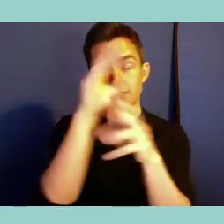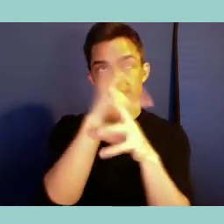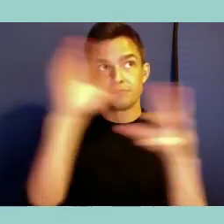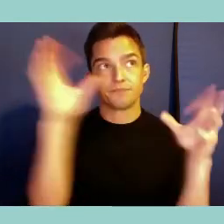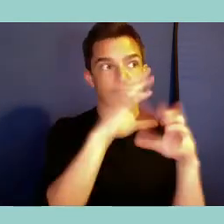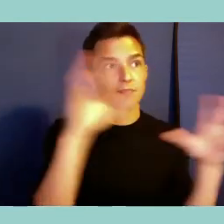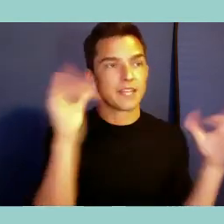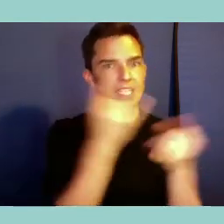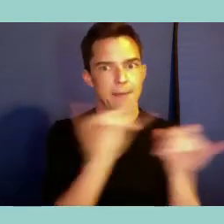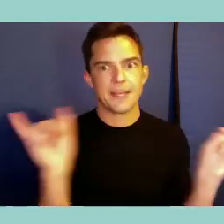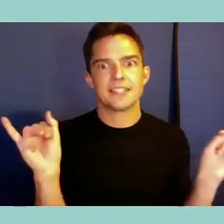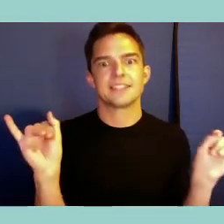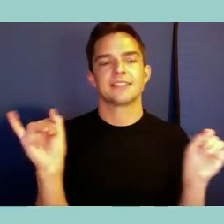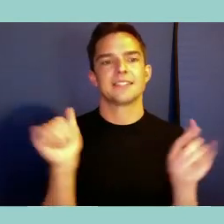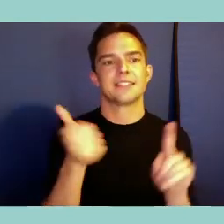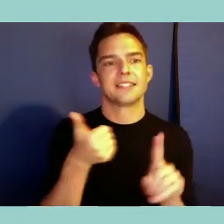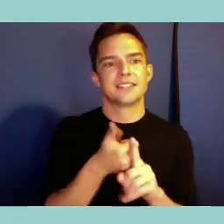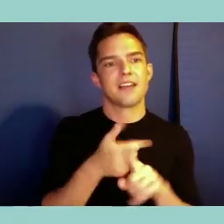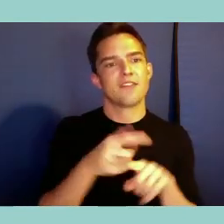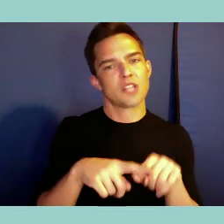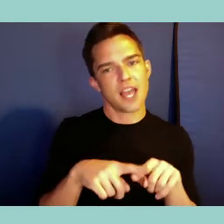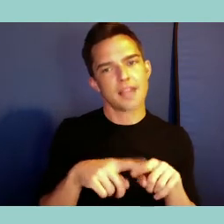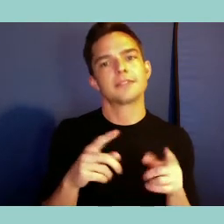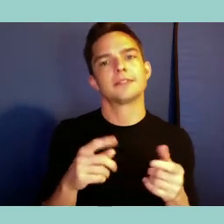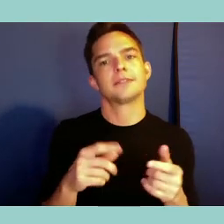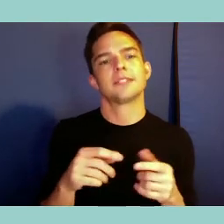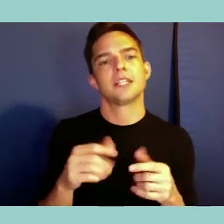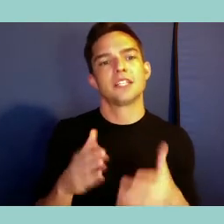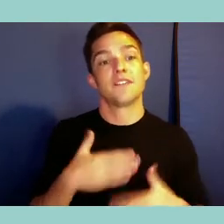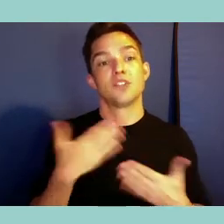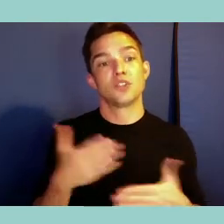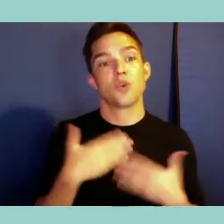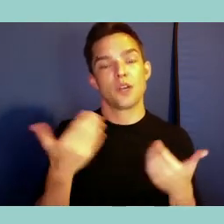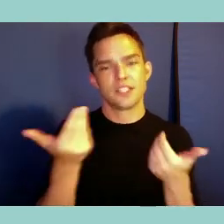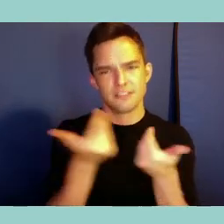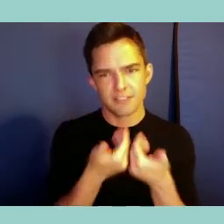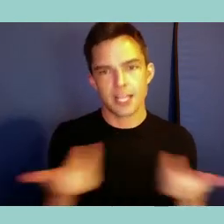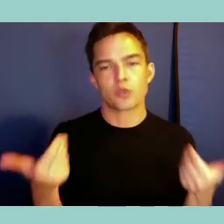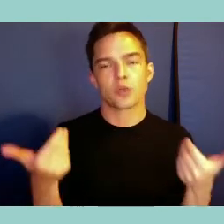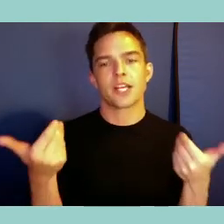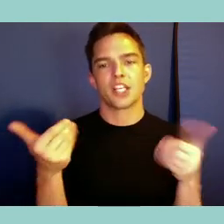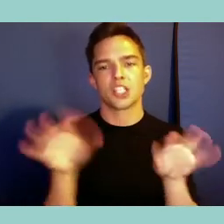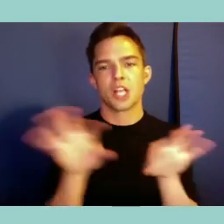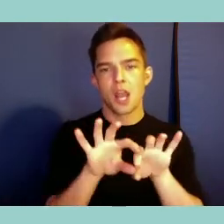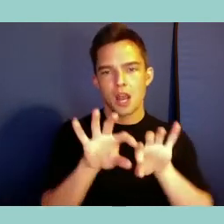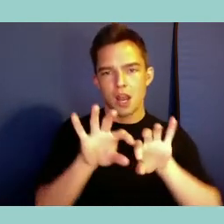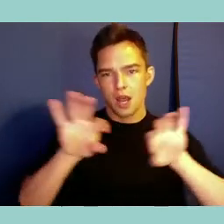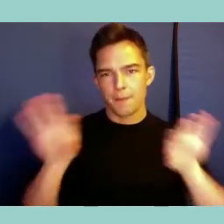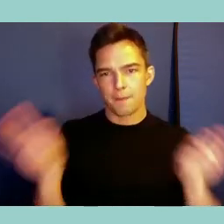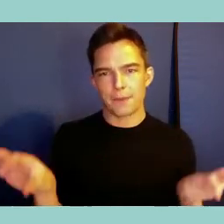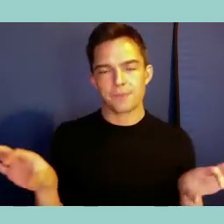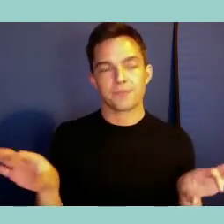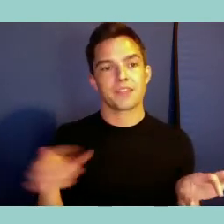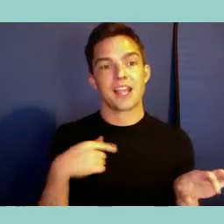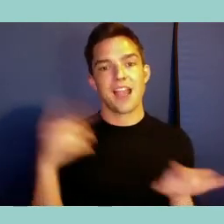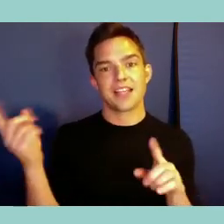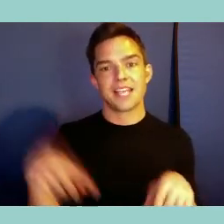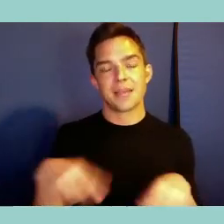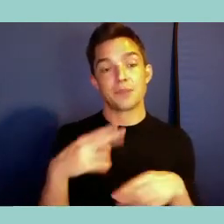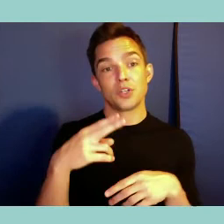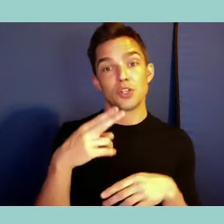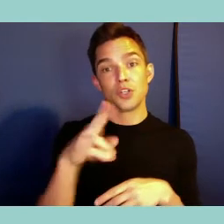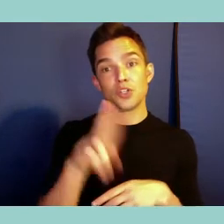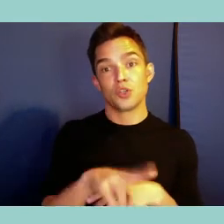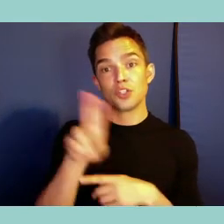of independence, of self-reliance, and of joyous segregation. I came to